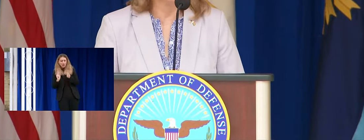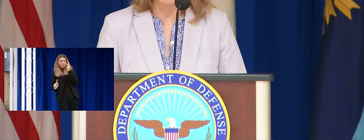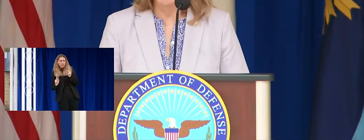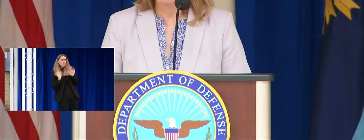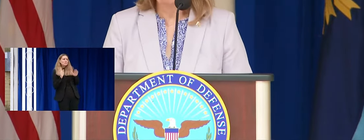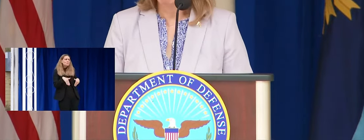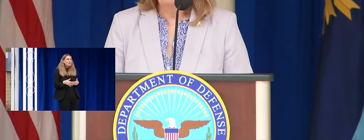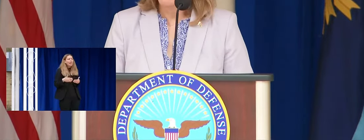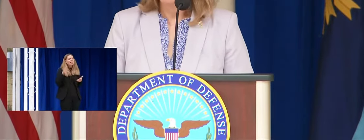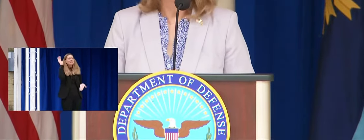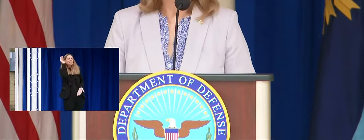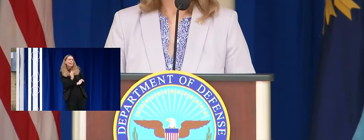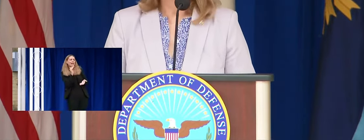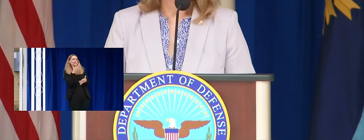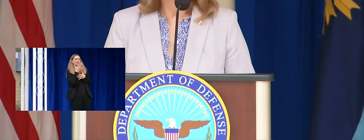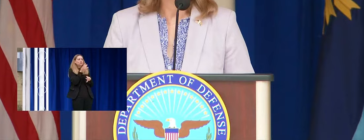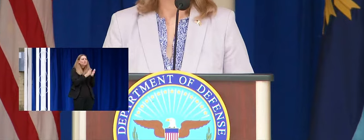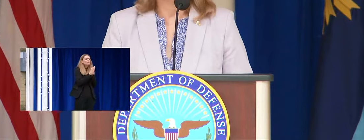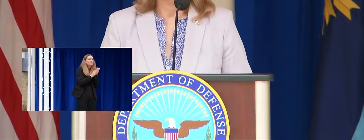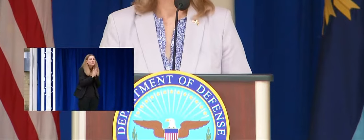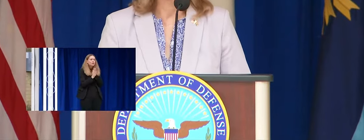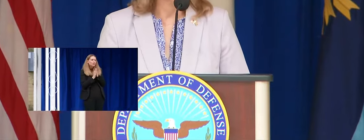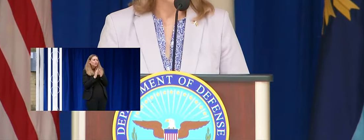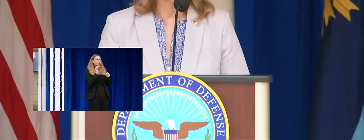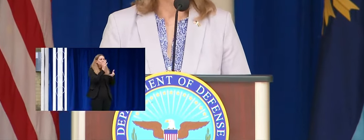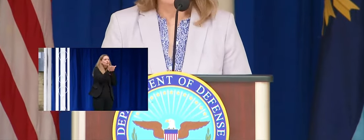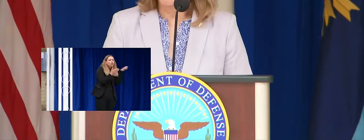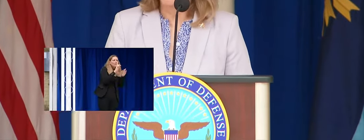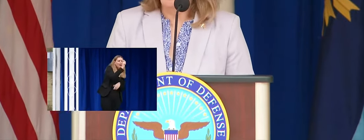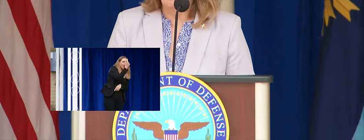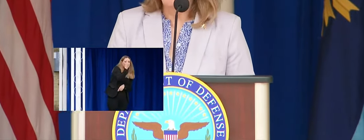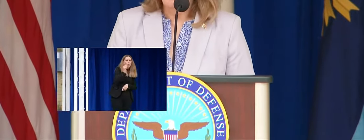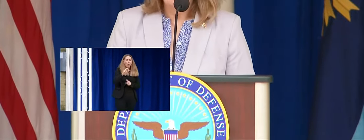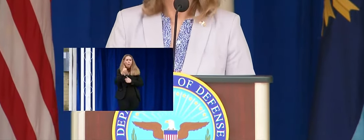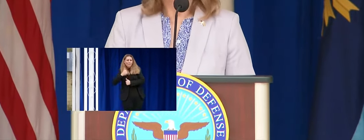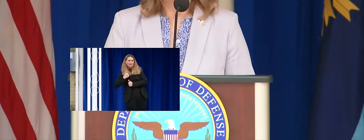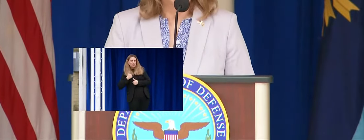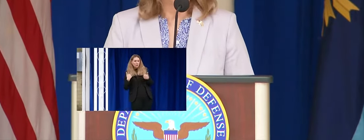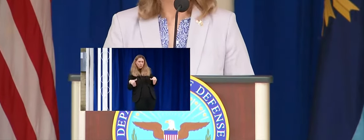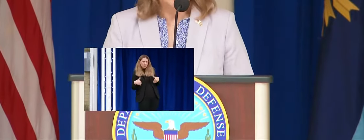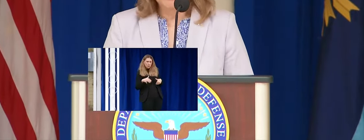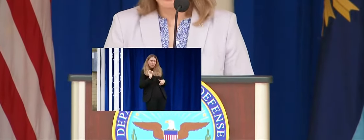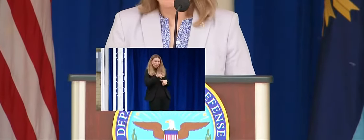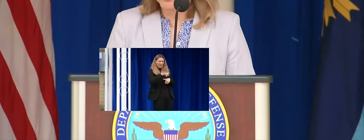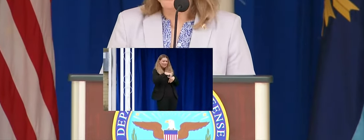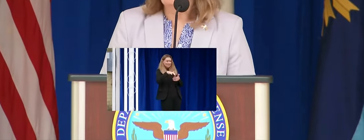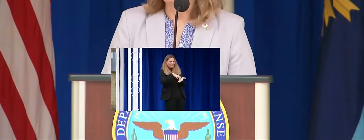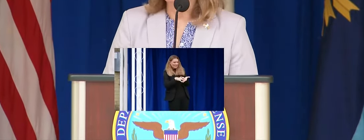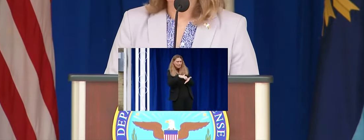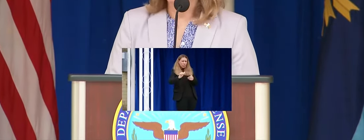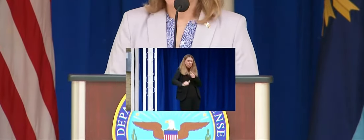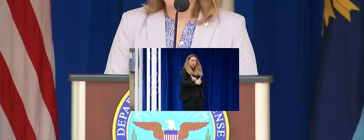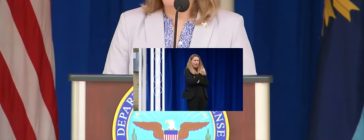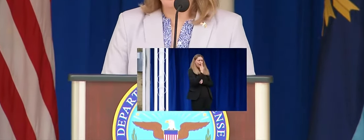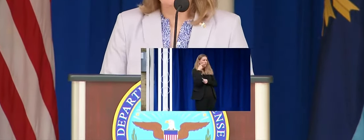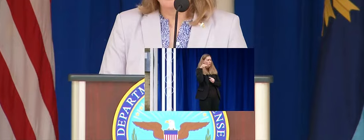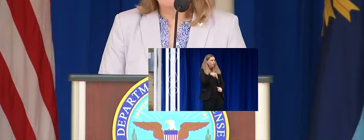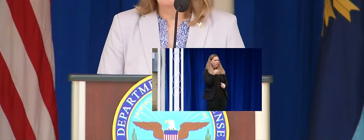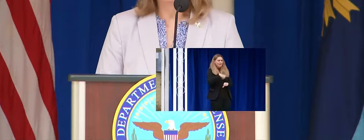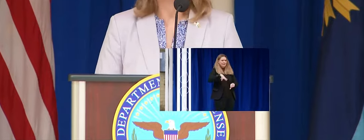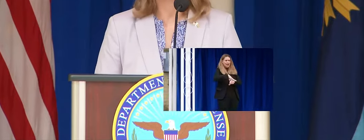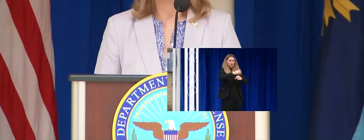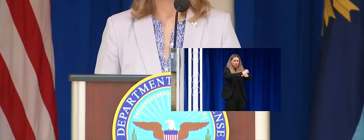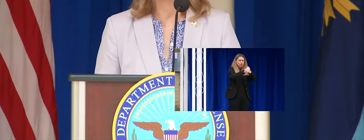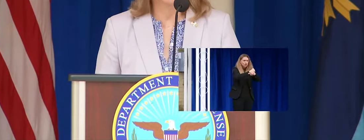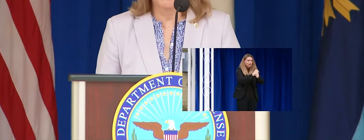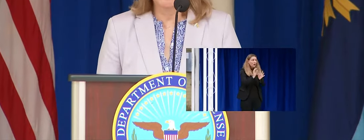military service. That's a fundamental threat to our national security. It's in our national interest to ensure the younger